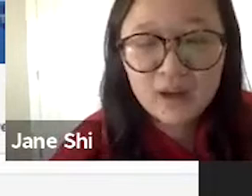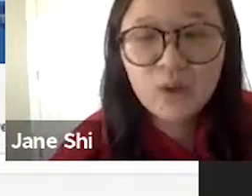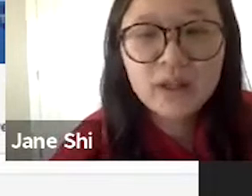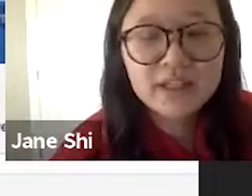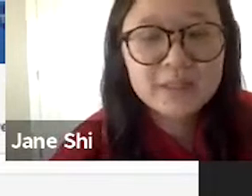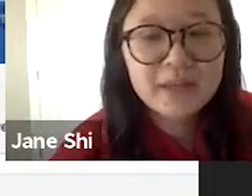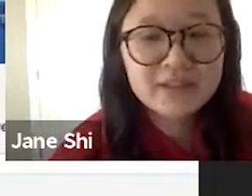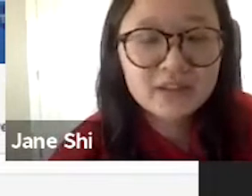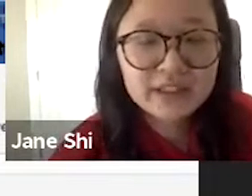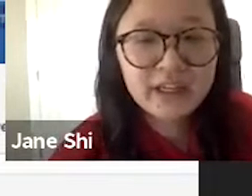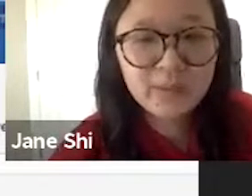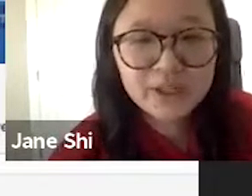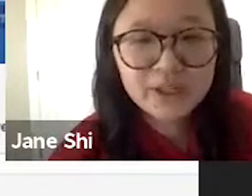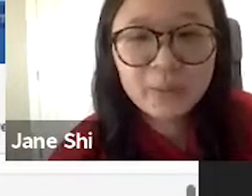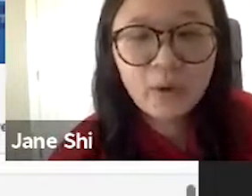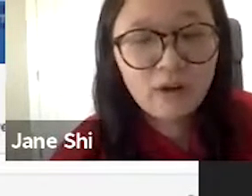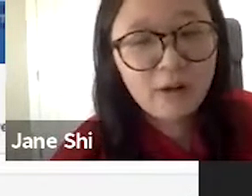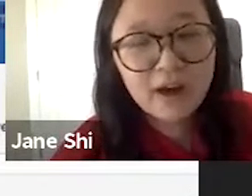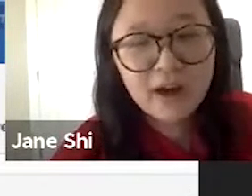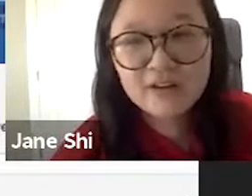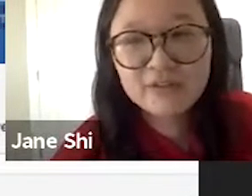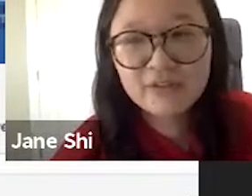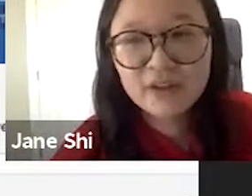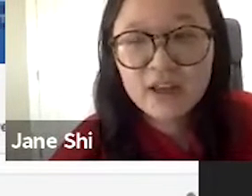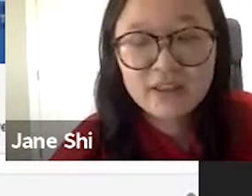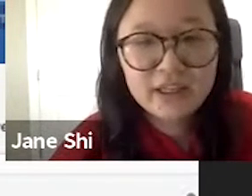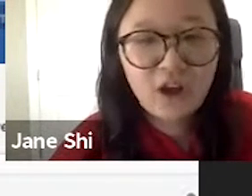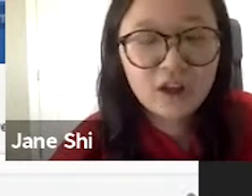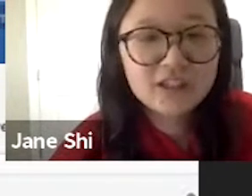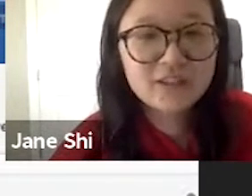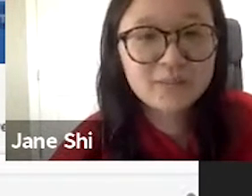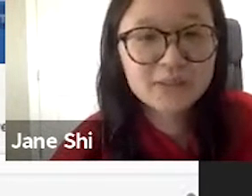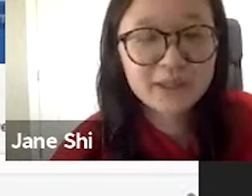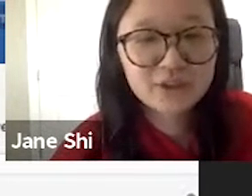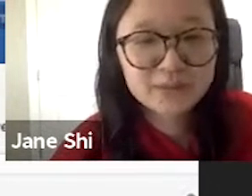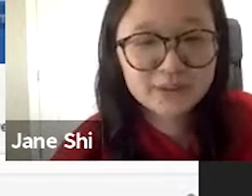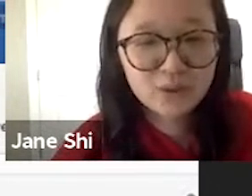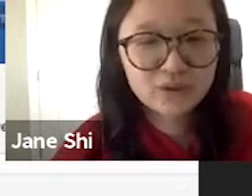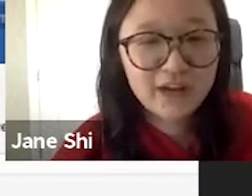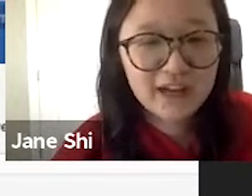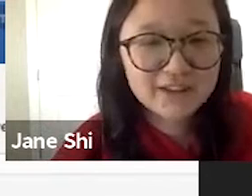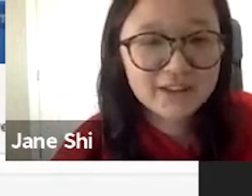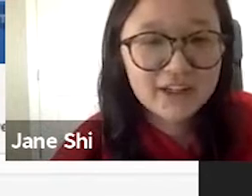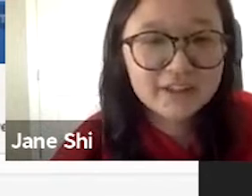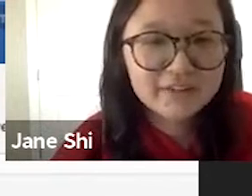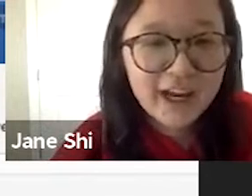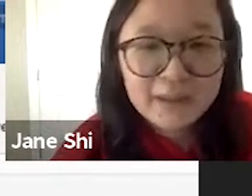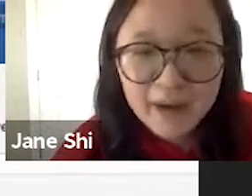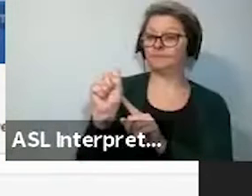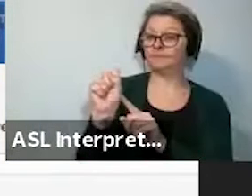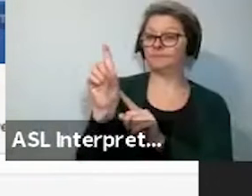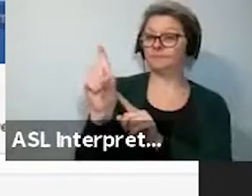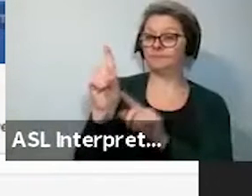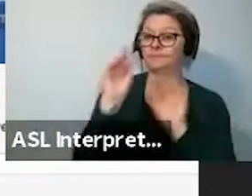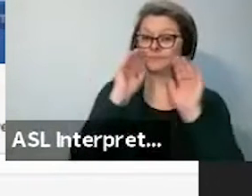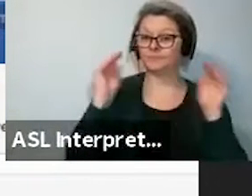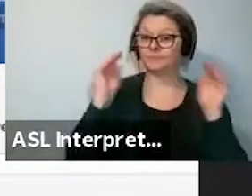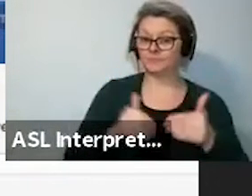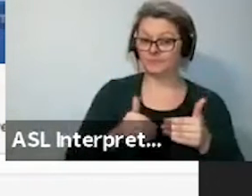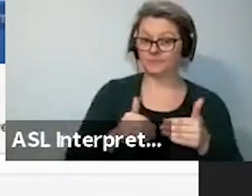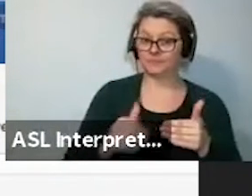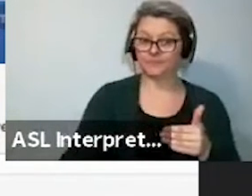being, well, it's basically an erasure poem of the autism spectrum disorder as defined by